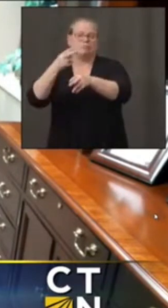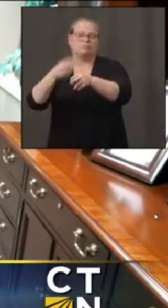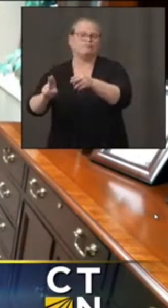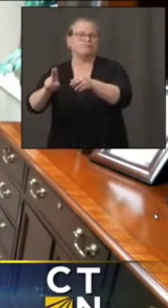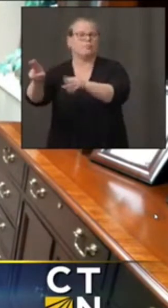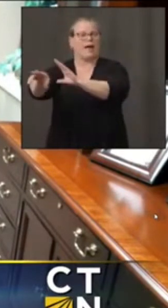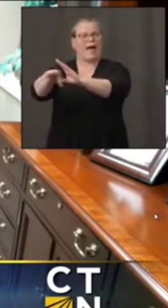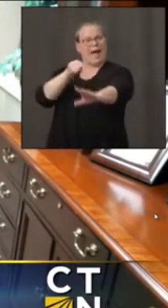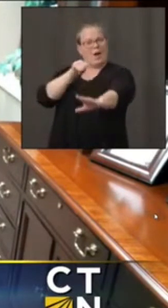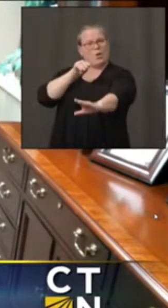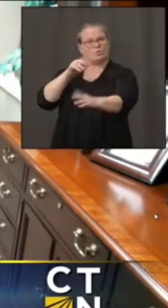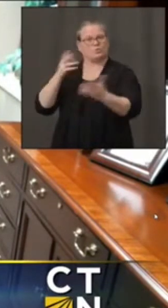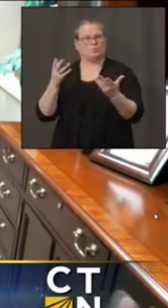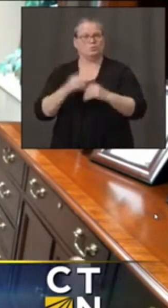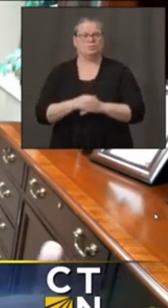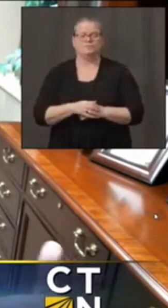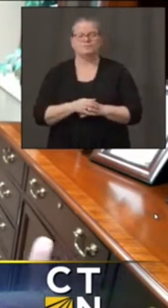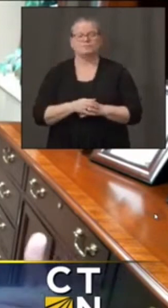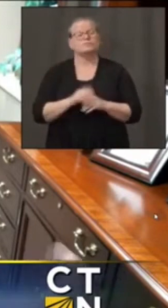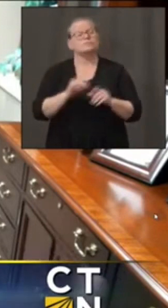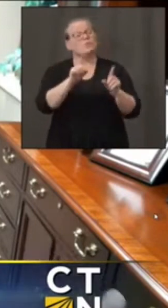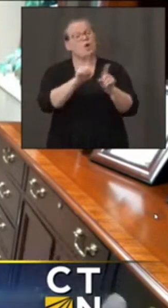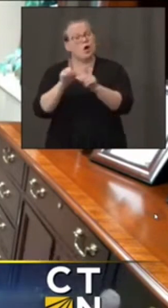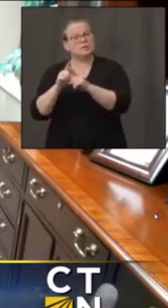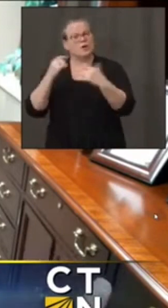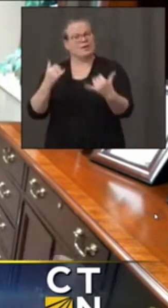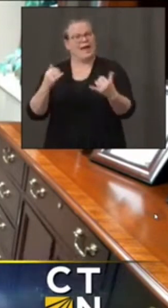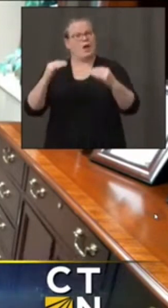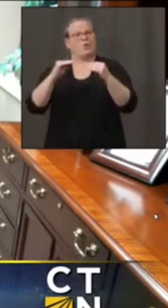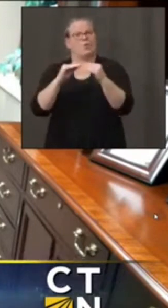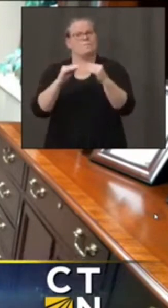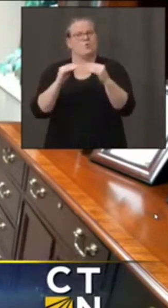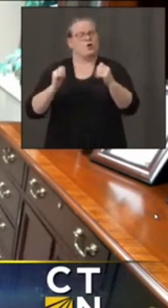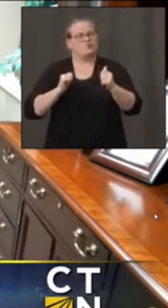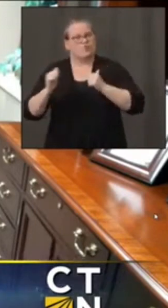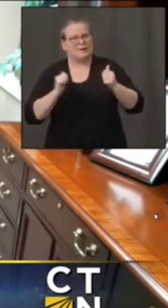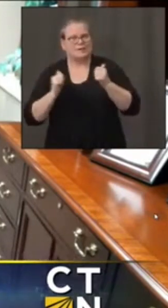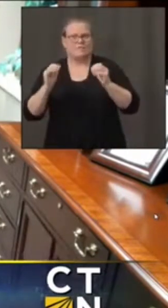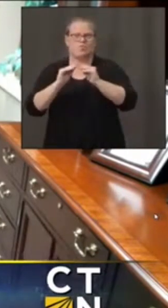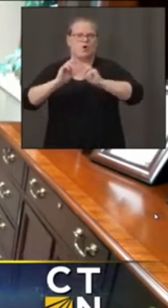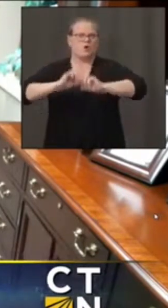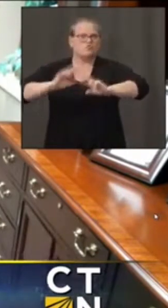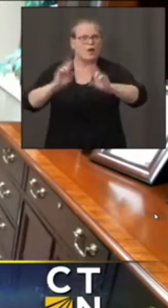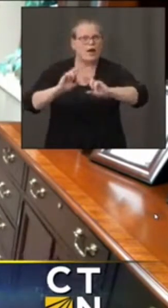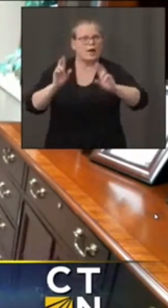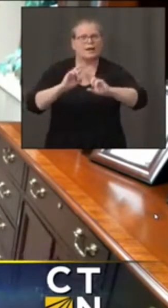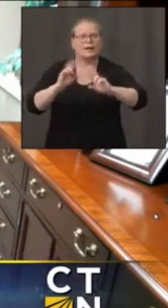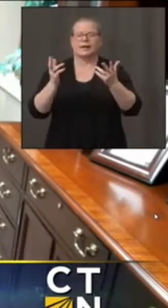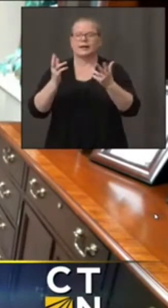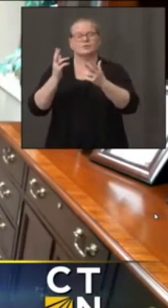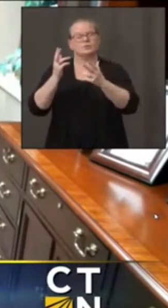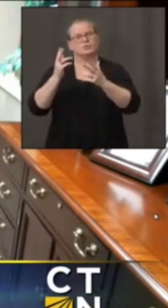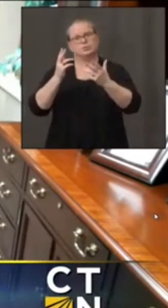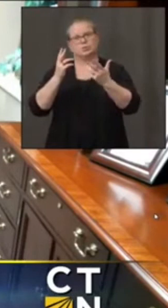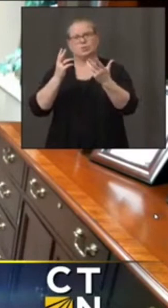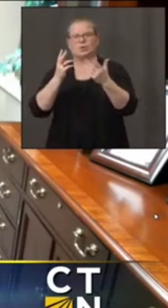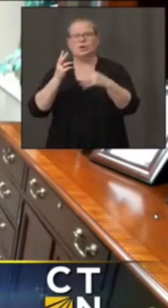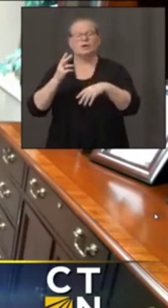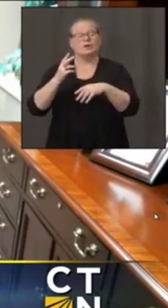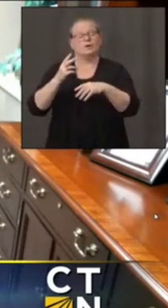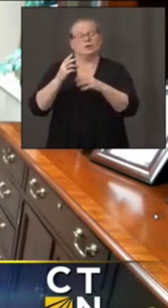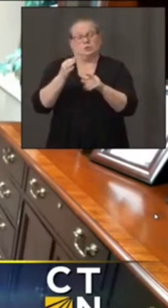are much more aggressive about getting out in front of this. We are about to launch a trial for outpatient